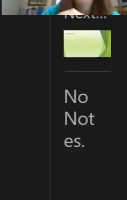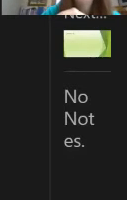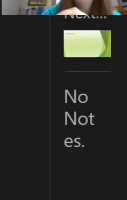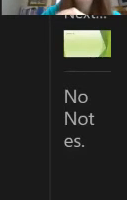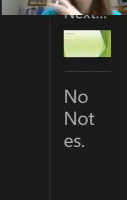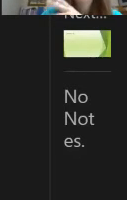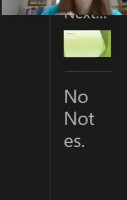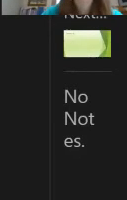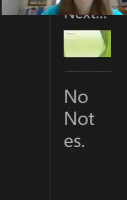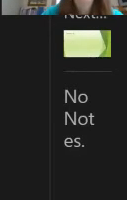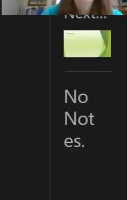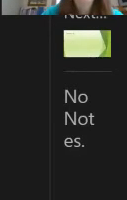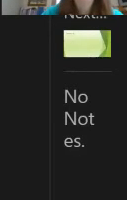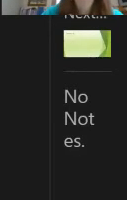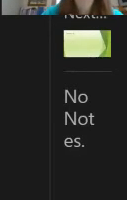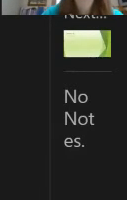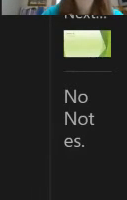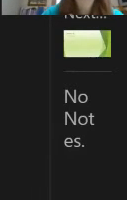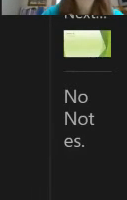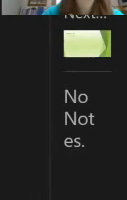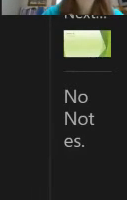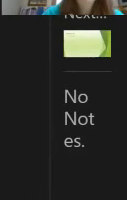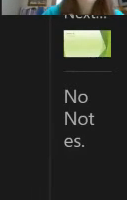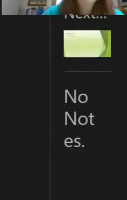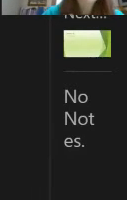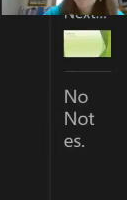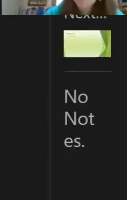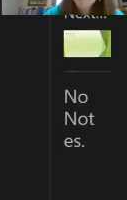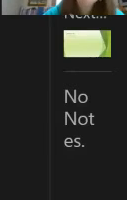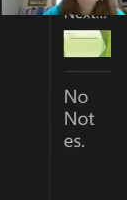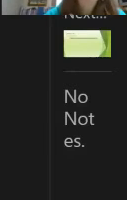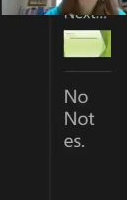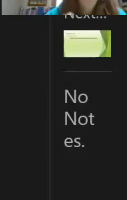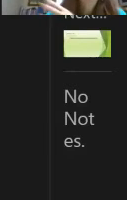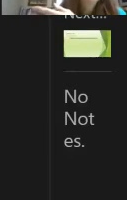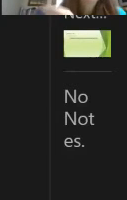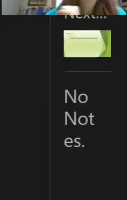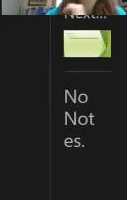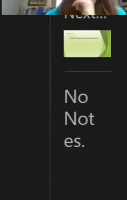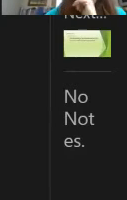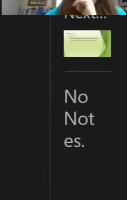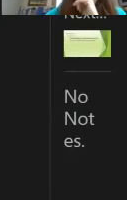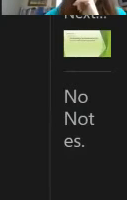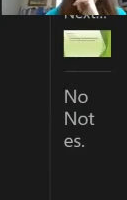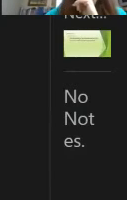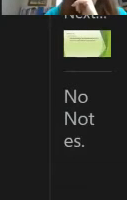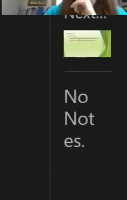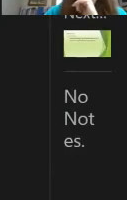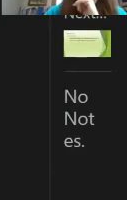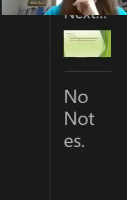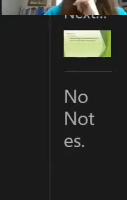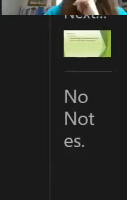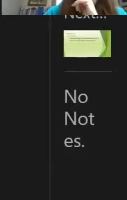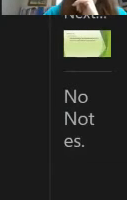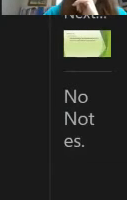we all need. Just some perspective. So what is pasture? It's a plant community, as I said,